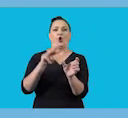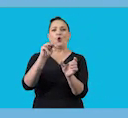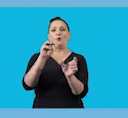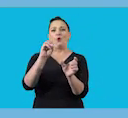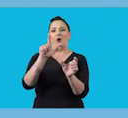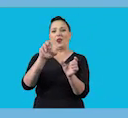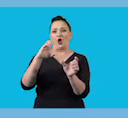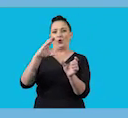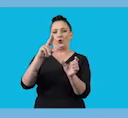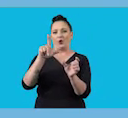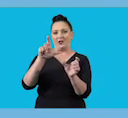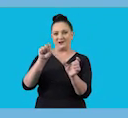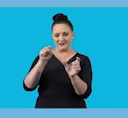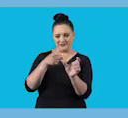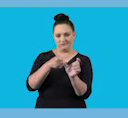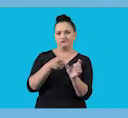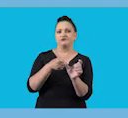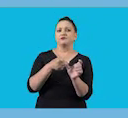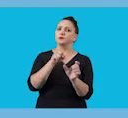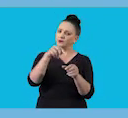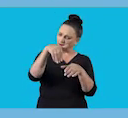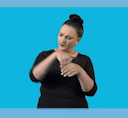and molecules